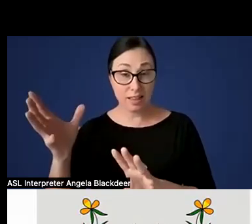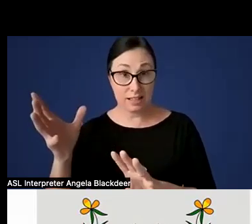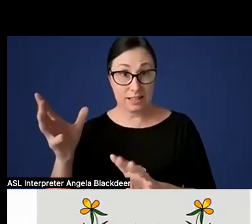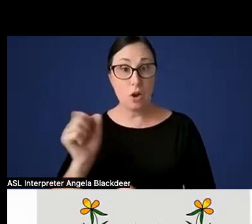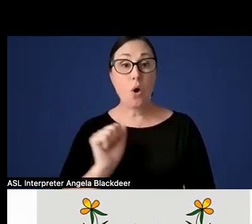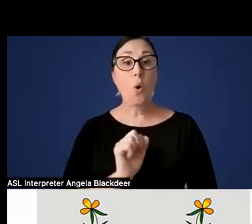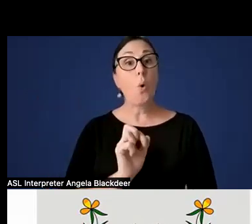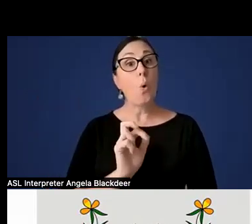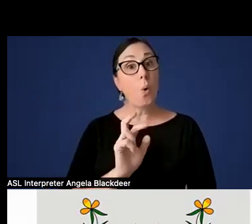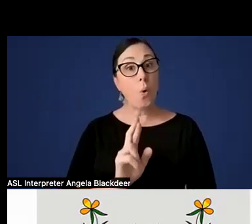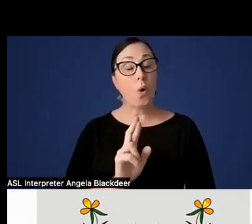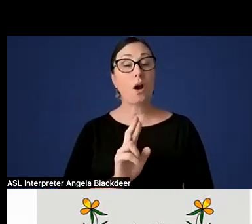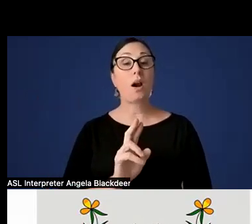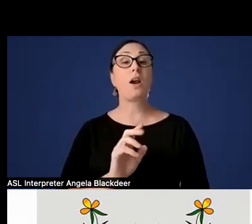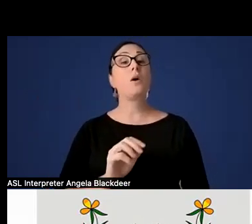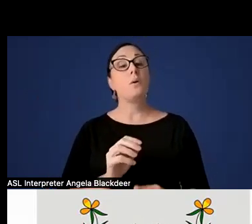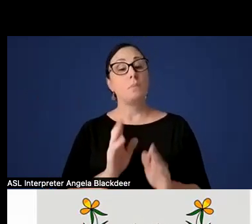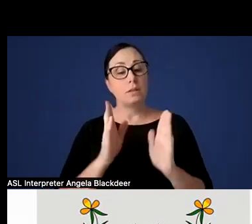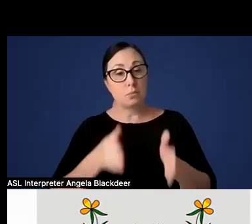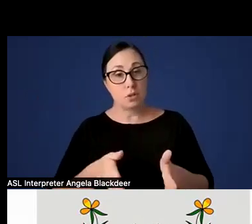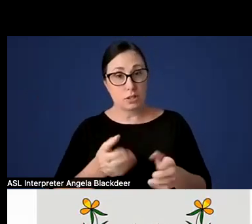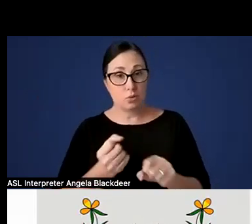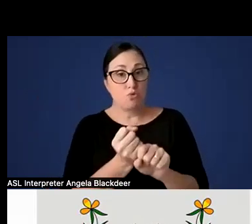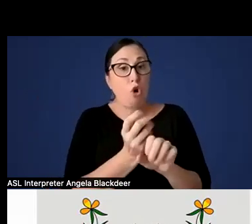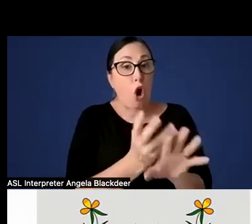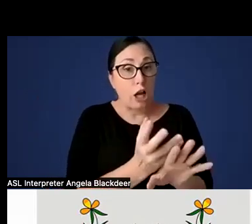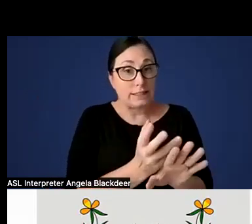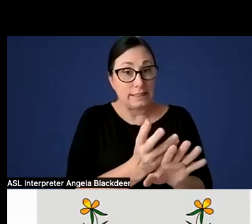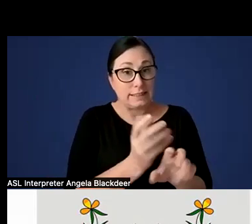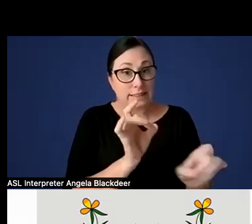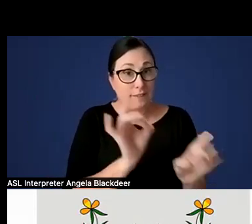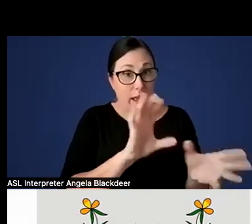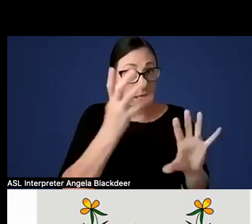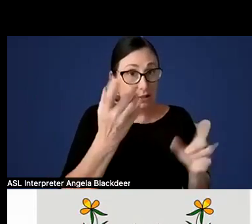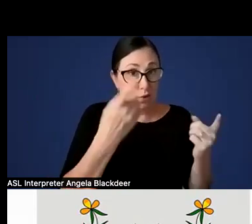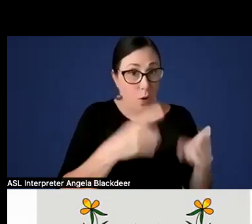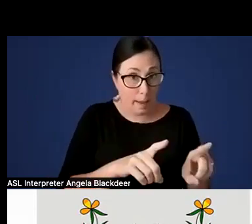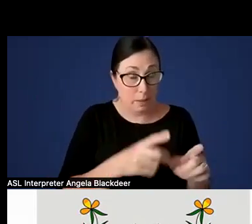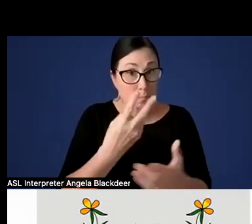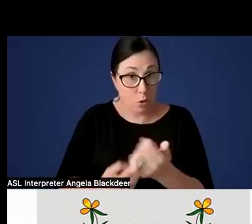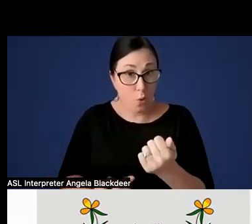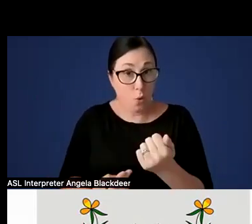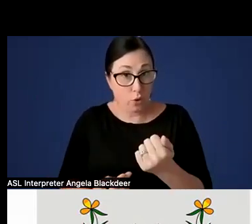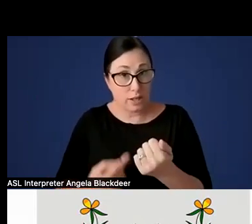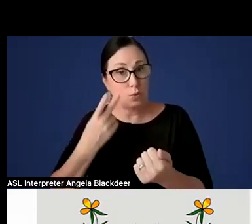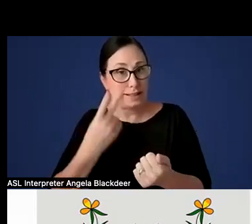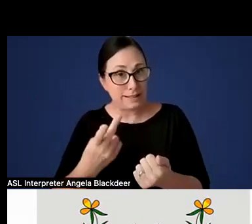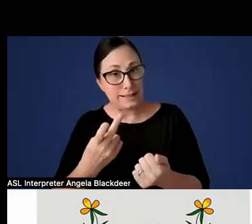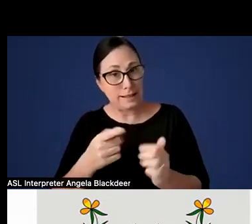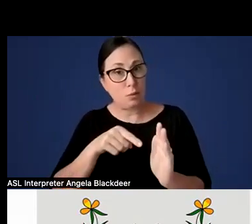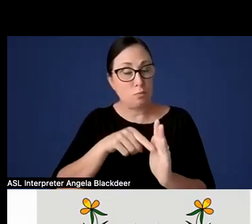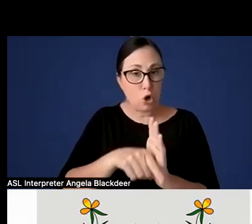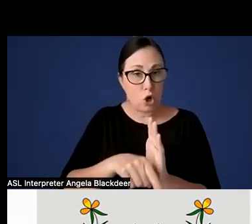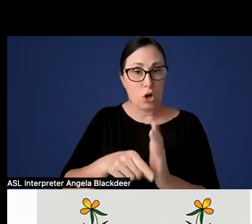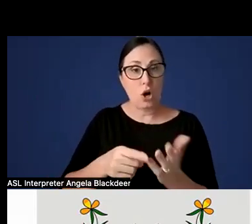suicides occur. And so that's where we would see that. So, there's these risk factors, but then there's root causes, right? So we're